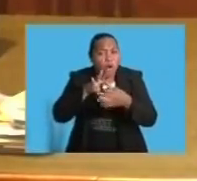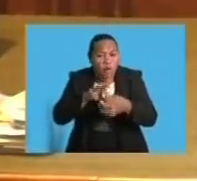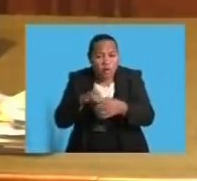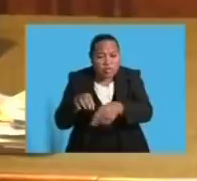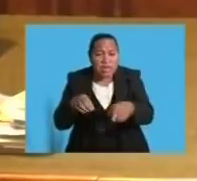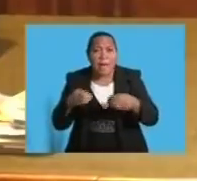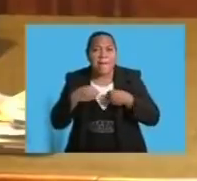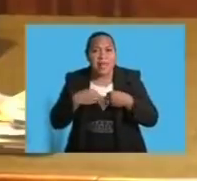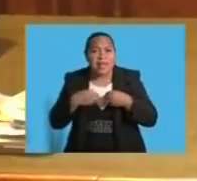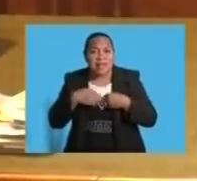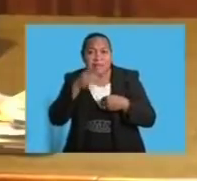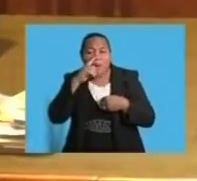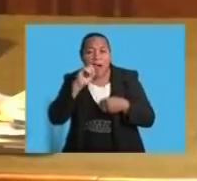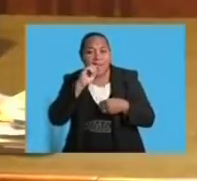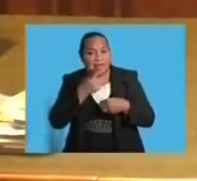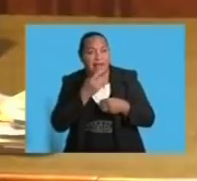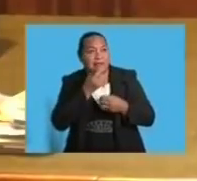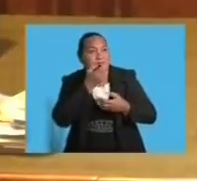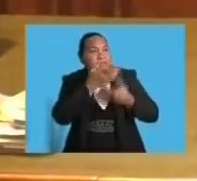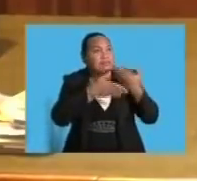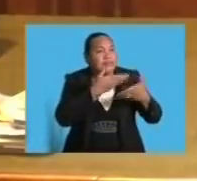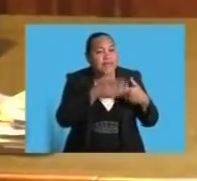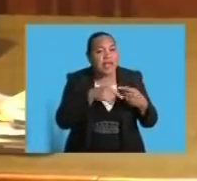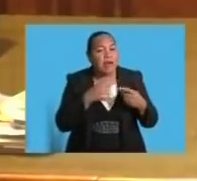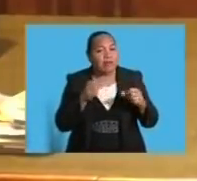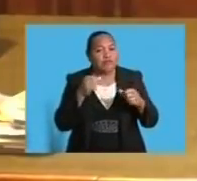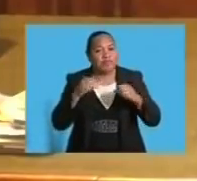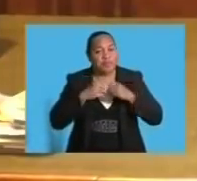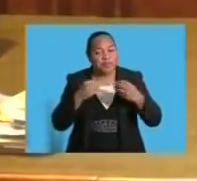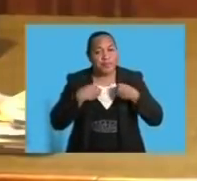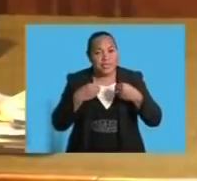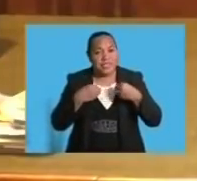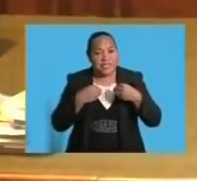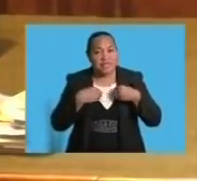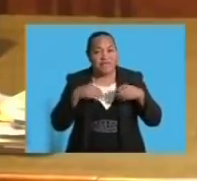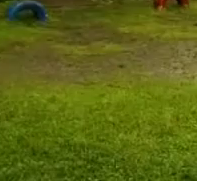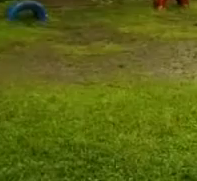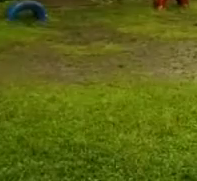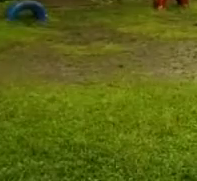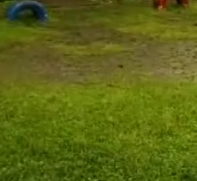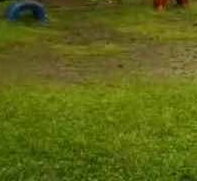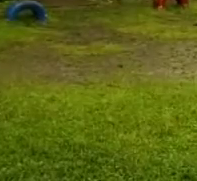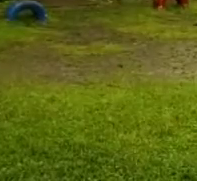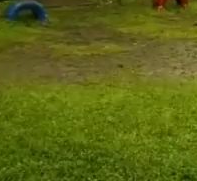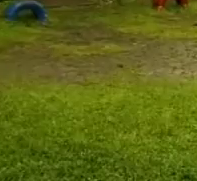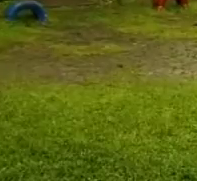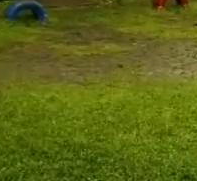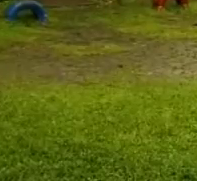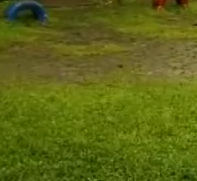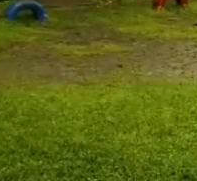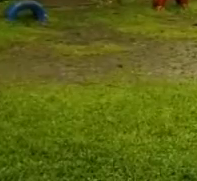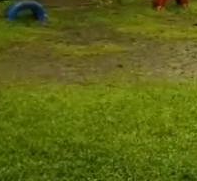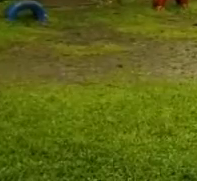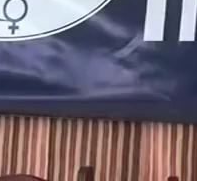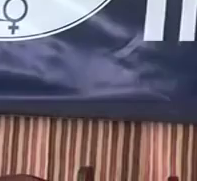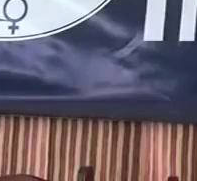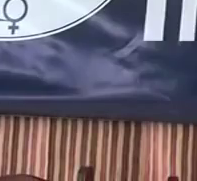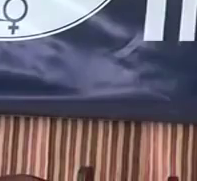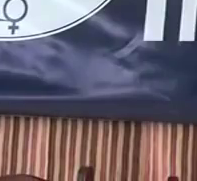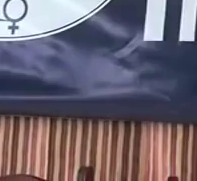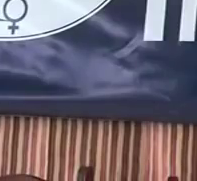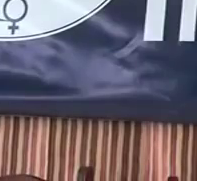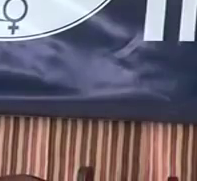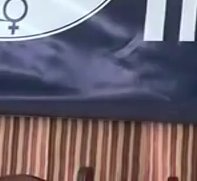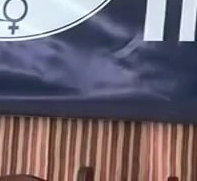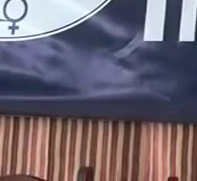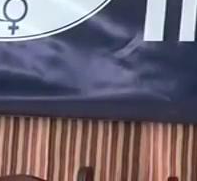cannot tell you about your failures, Honourable Minister, then please listen to the World Bank. Professor Prasad also claims the